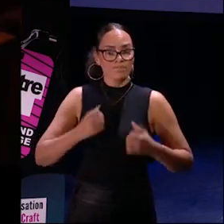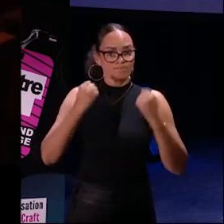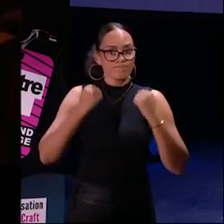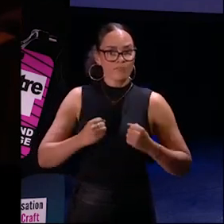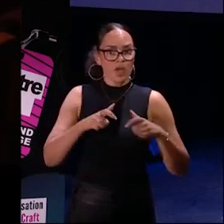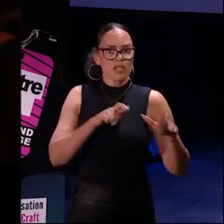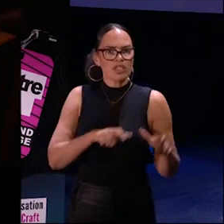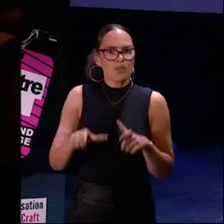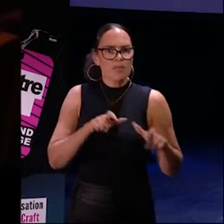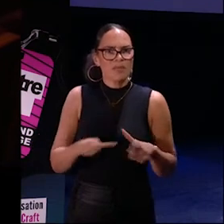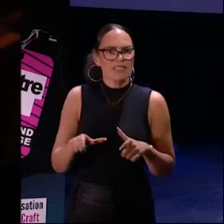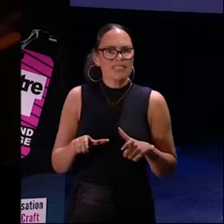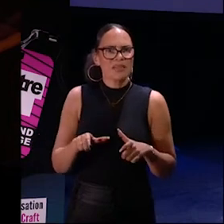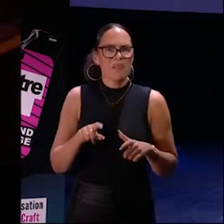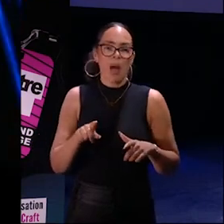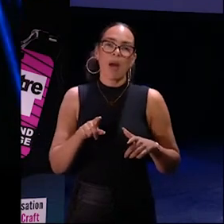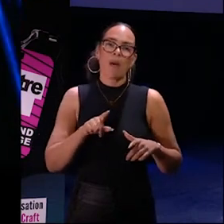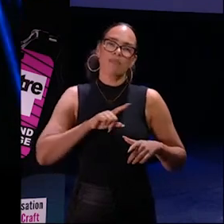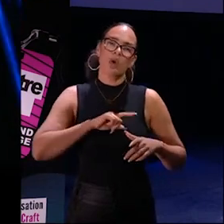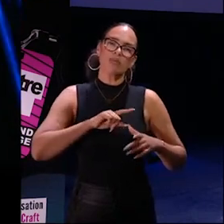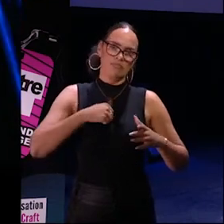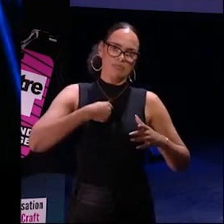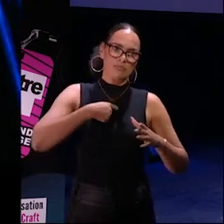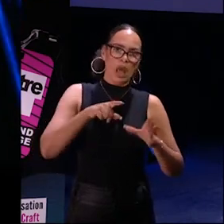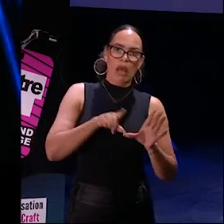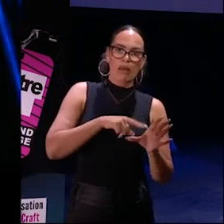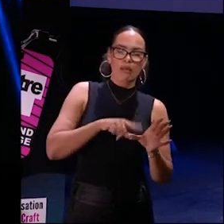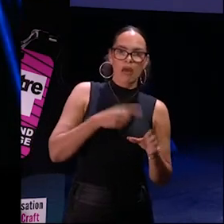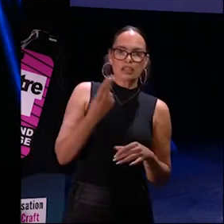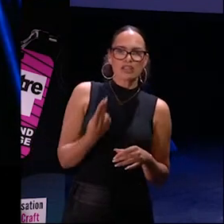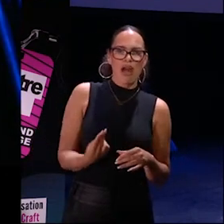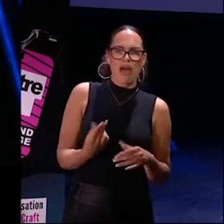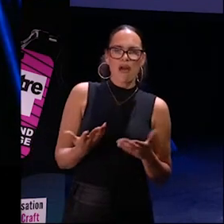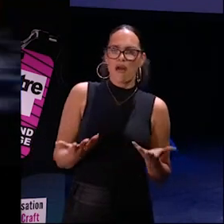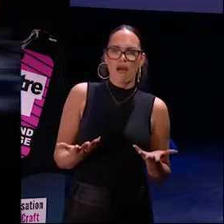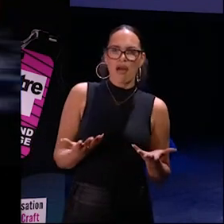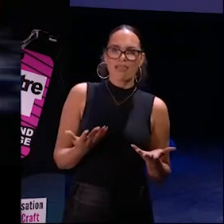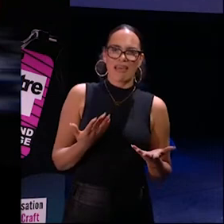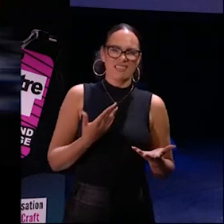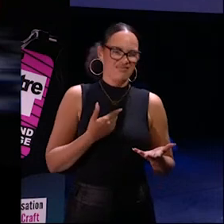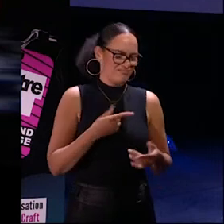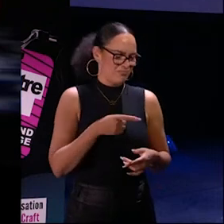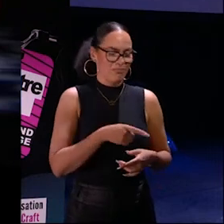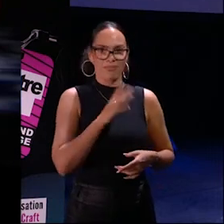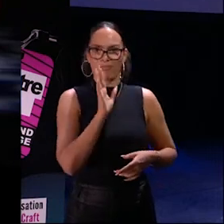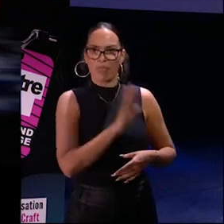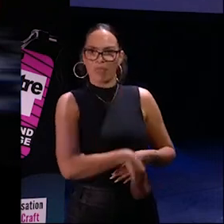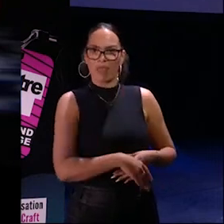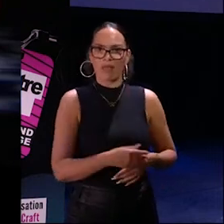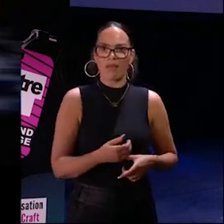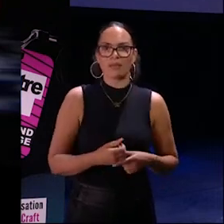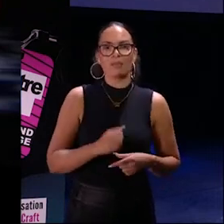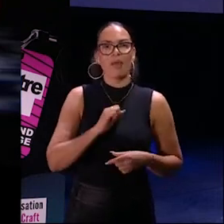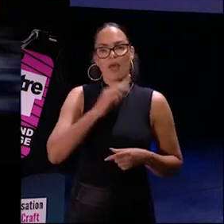is firm. Does that make sense? Yeah. Amazing. Could I have your name, please? Oh, yeah. My name's Saya.